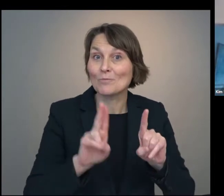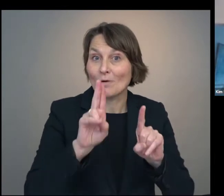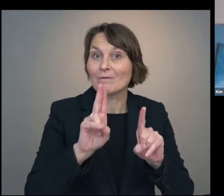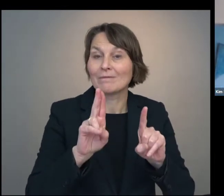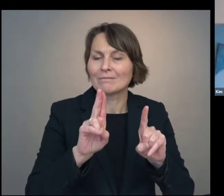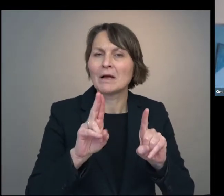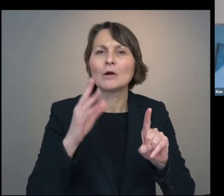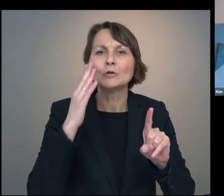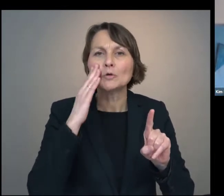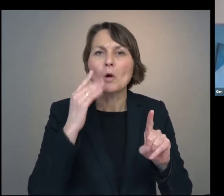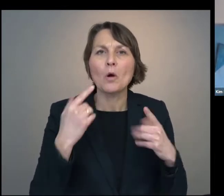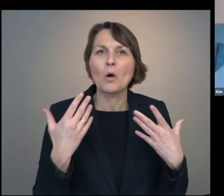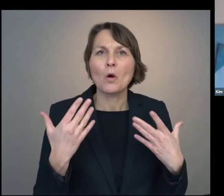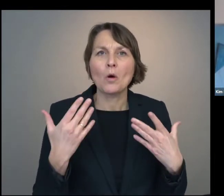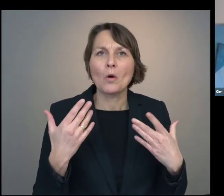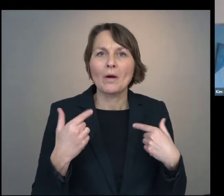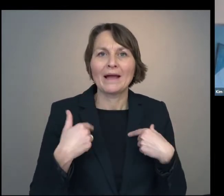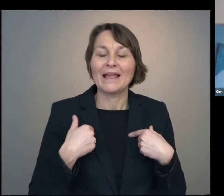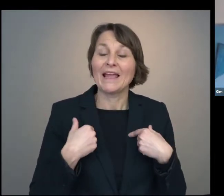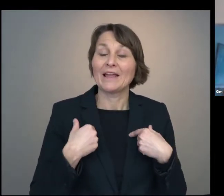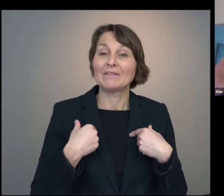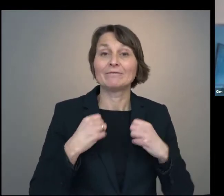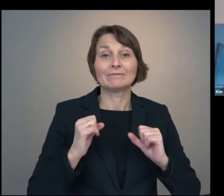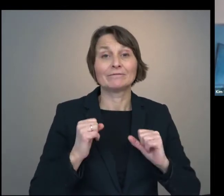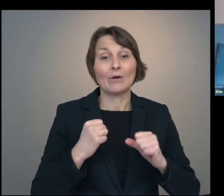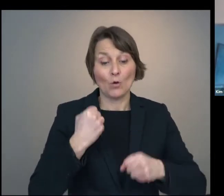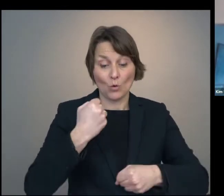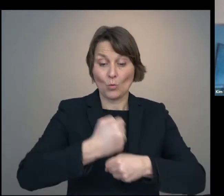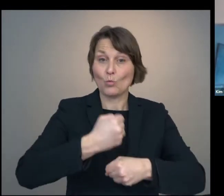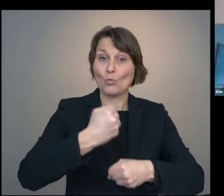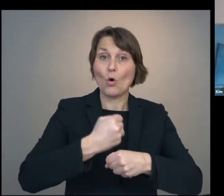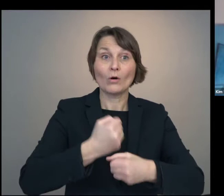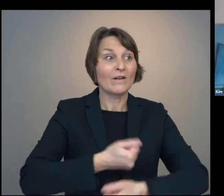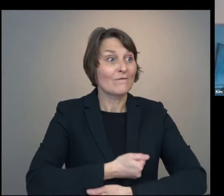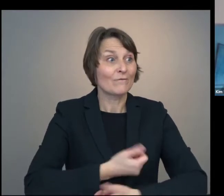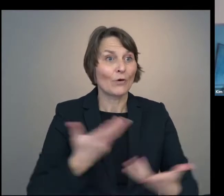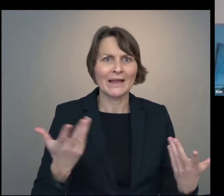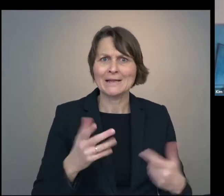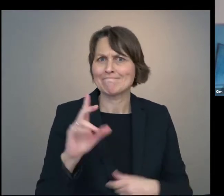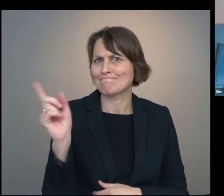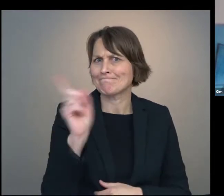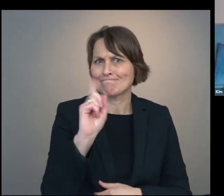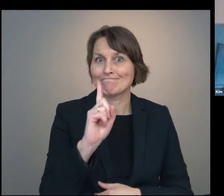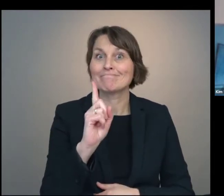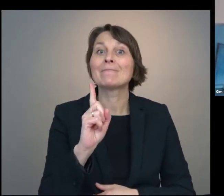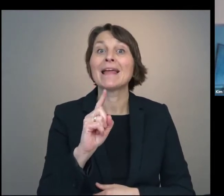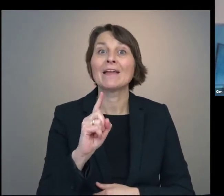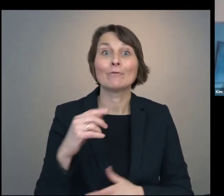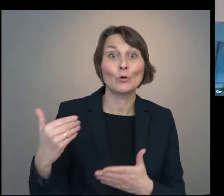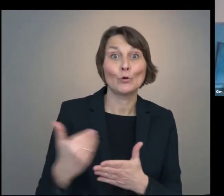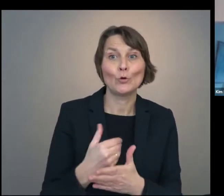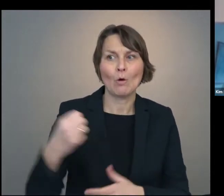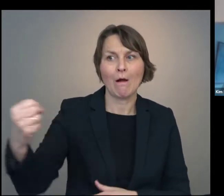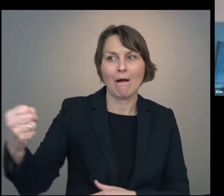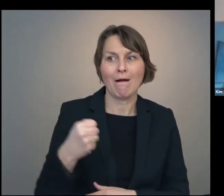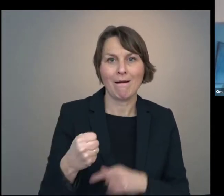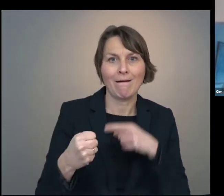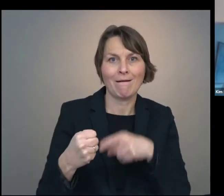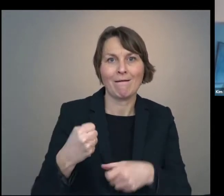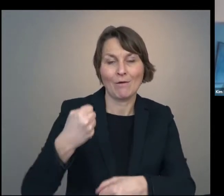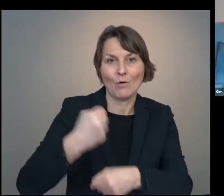that no one can live or work for free. So if you're bringing in staff, obviously you need to pay them, and there's all kinds of